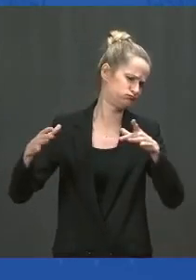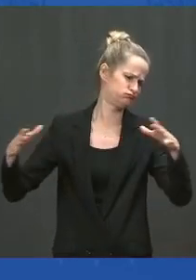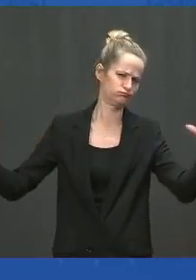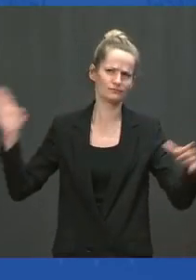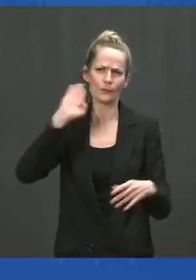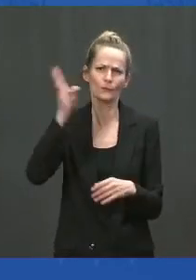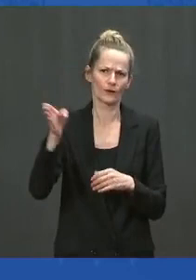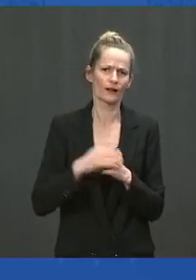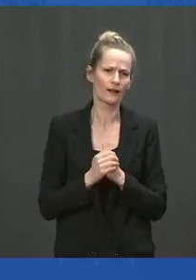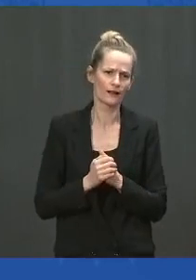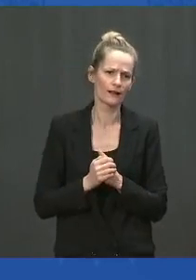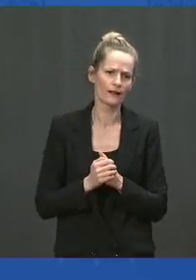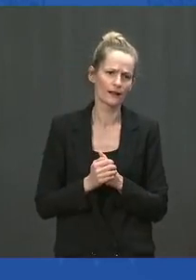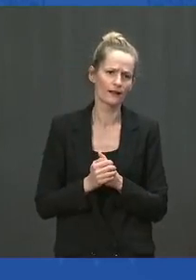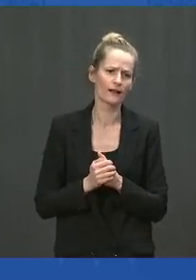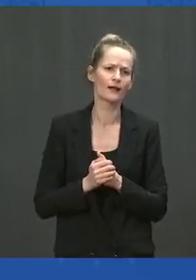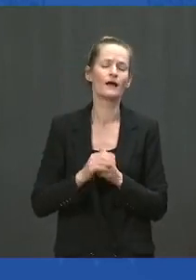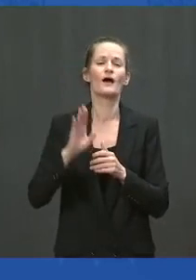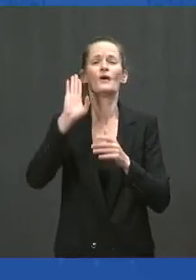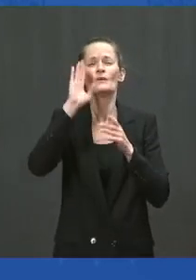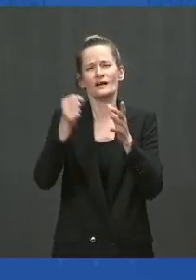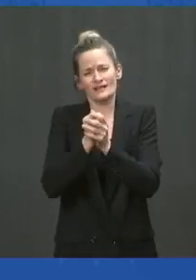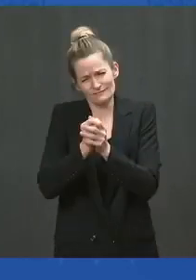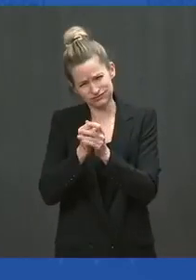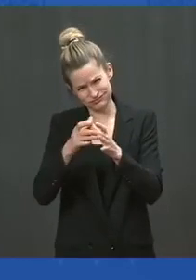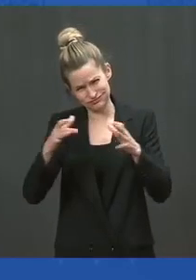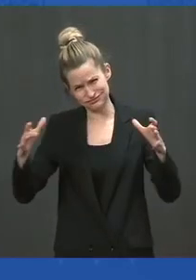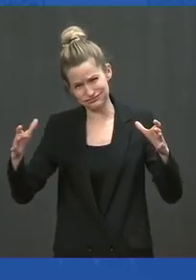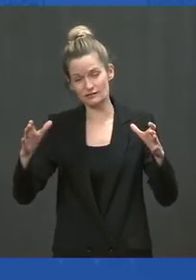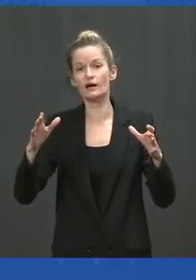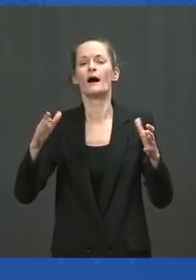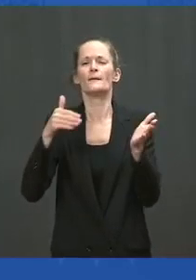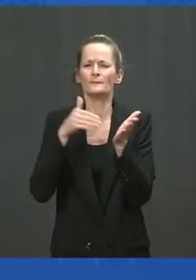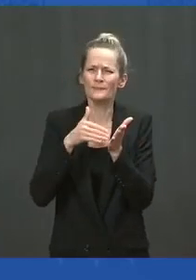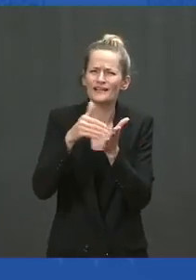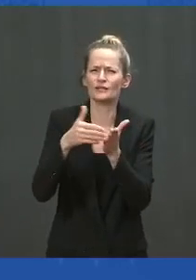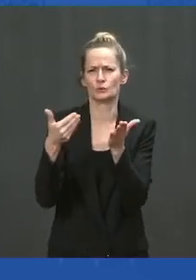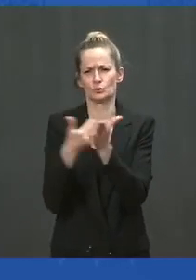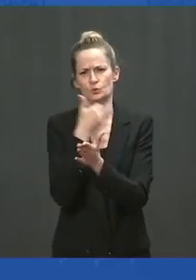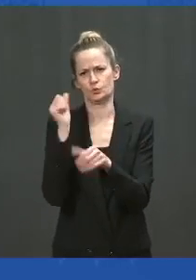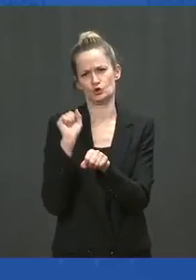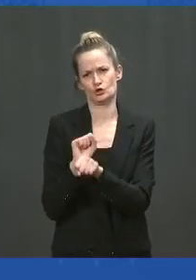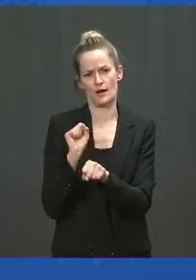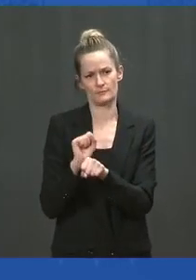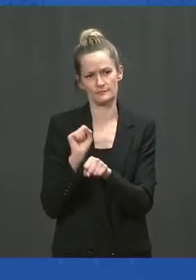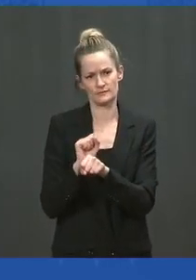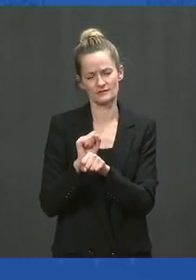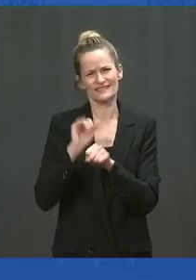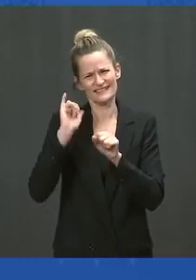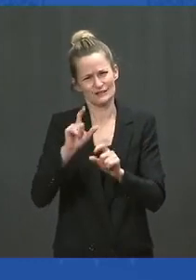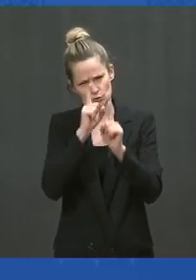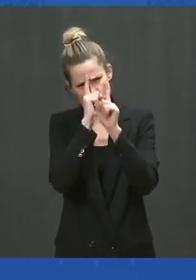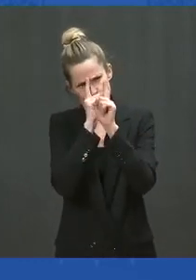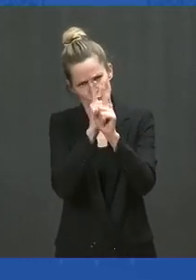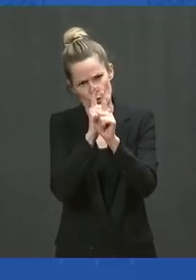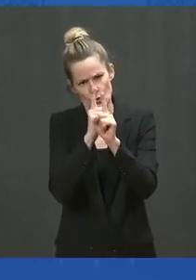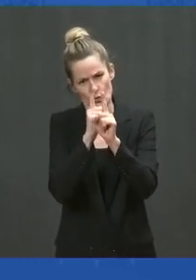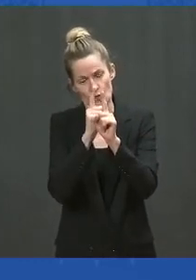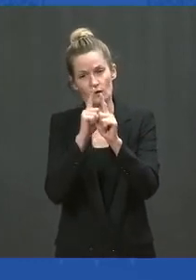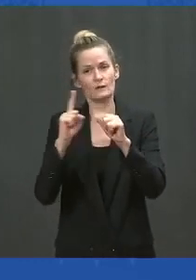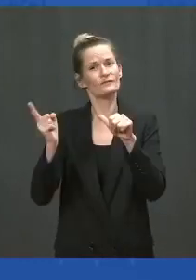going. And it's simple. That means get vaccinated, please. It's safe. It